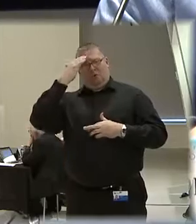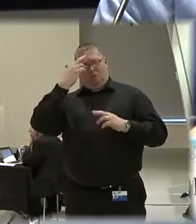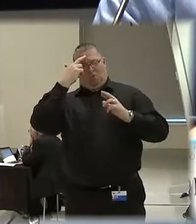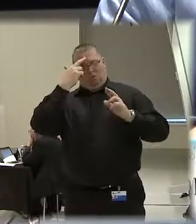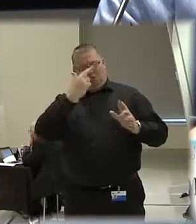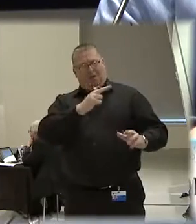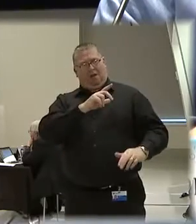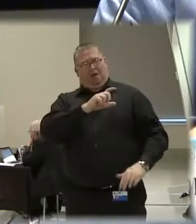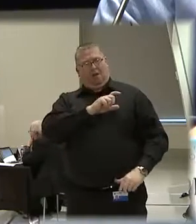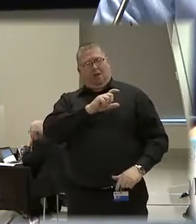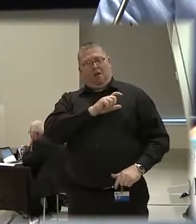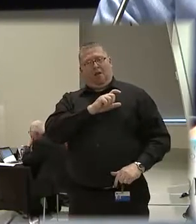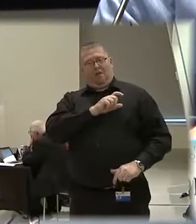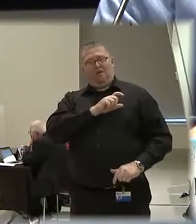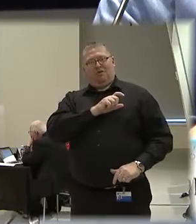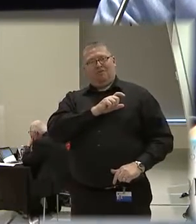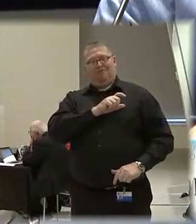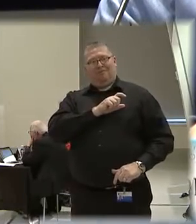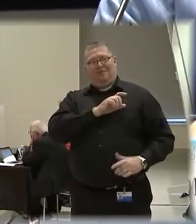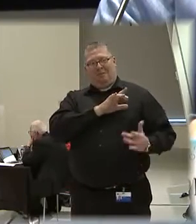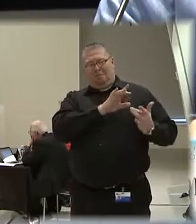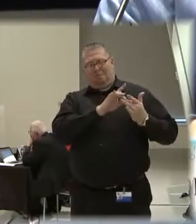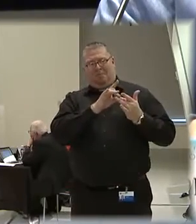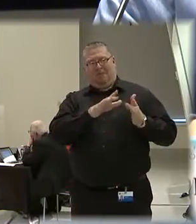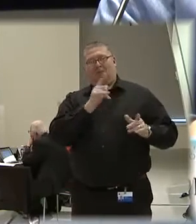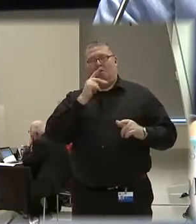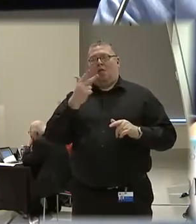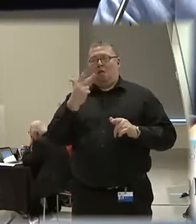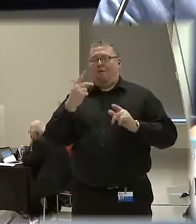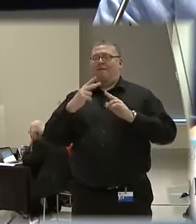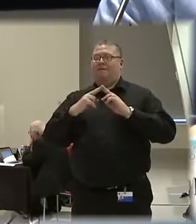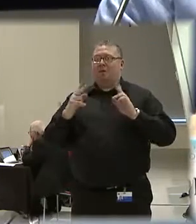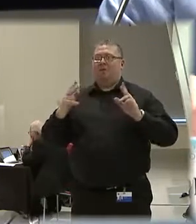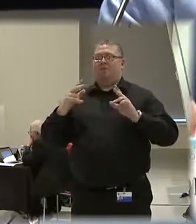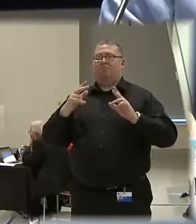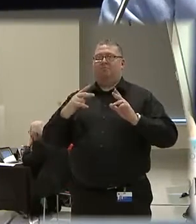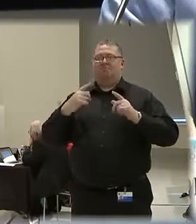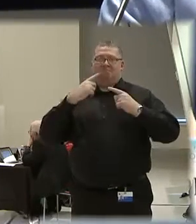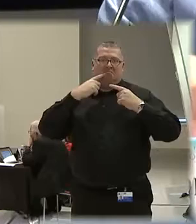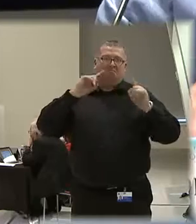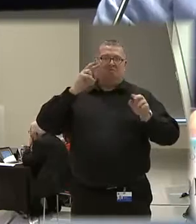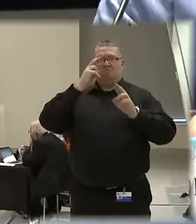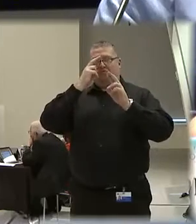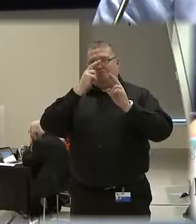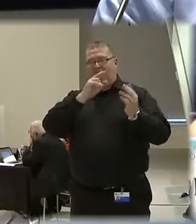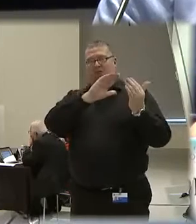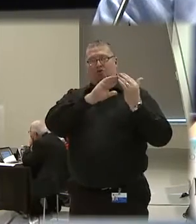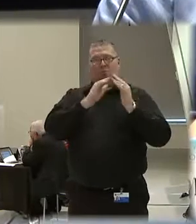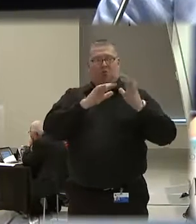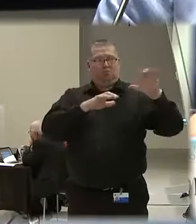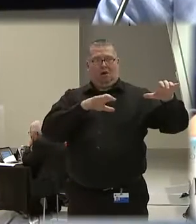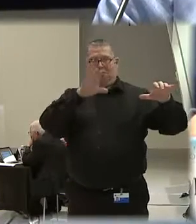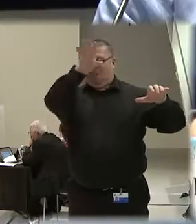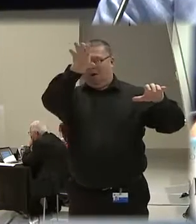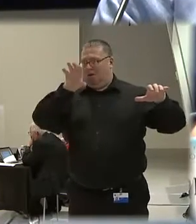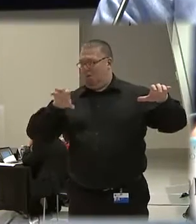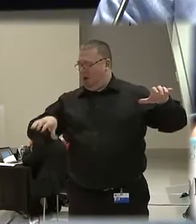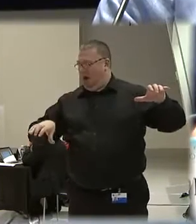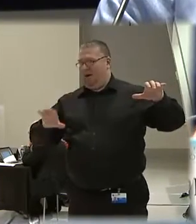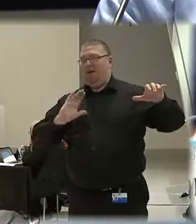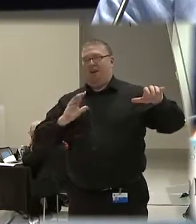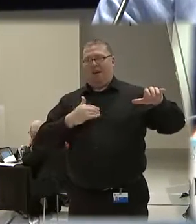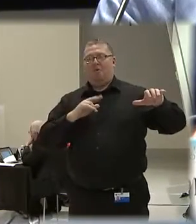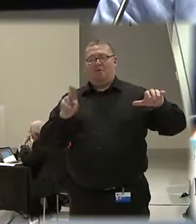law enforcement officials who come from three very well-known, respected communities in this nation as well,